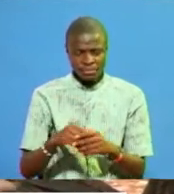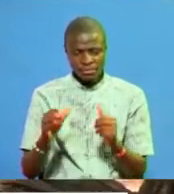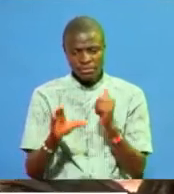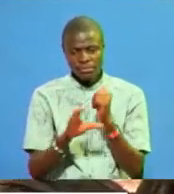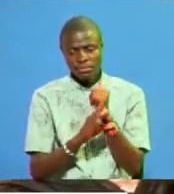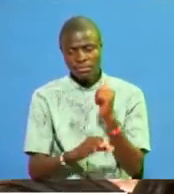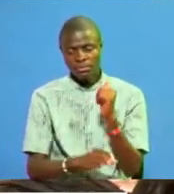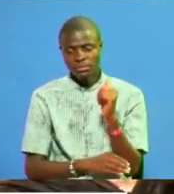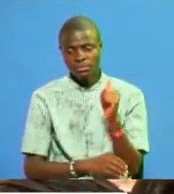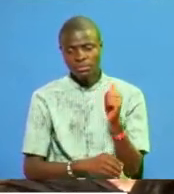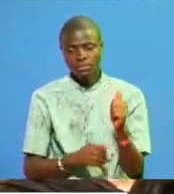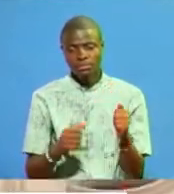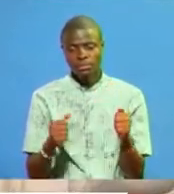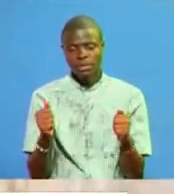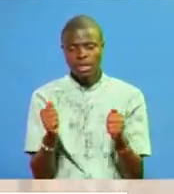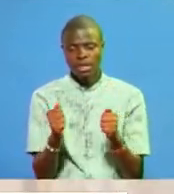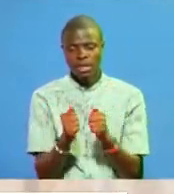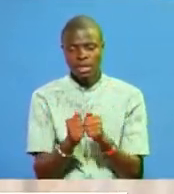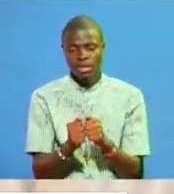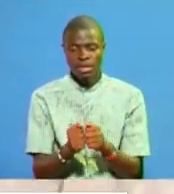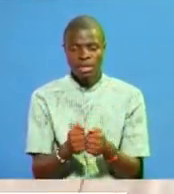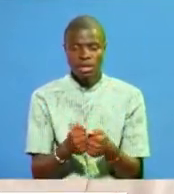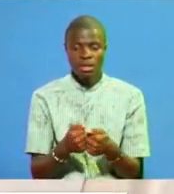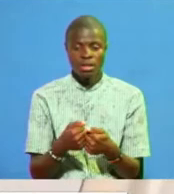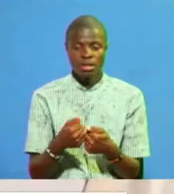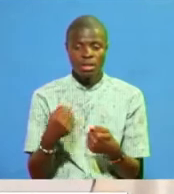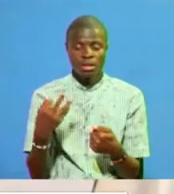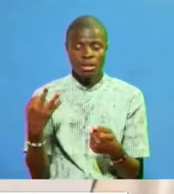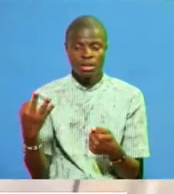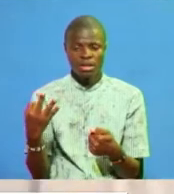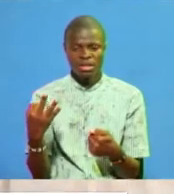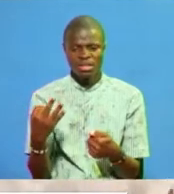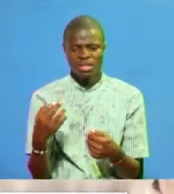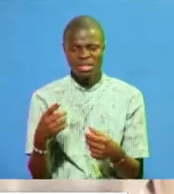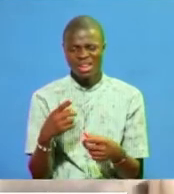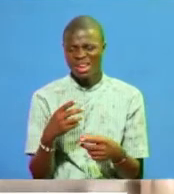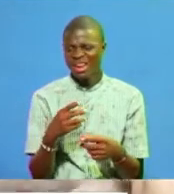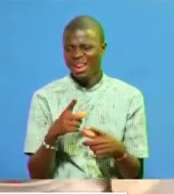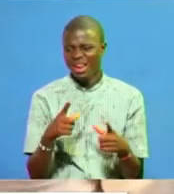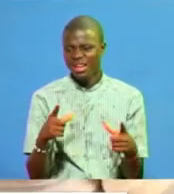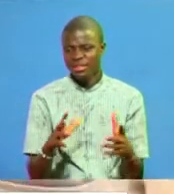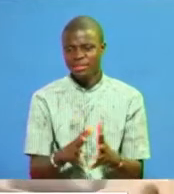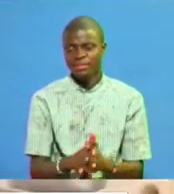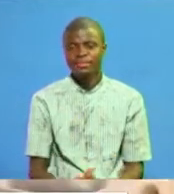the alert drought phase. Wilson Tobiko, KUTV.